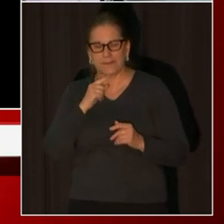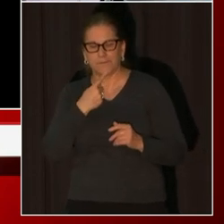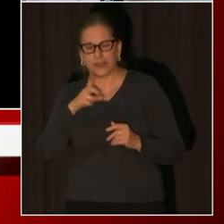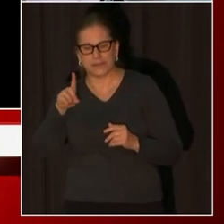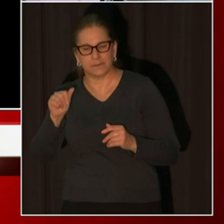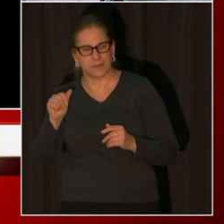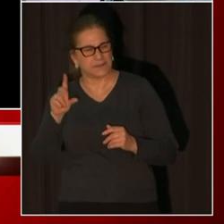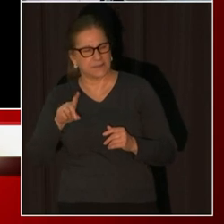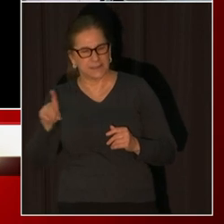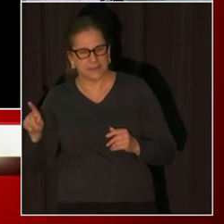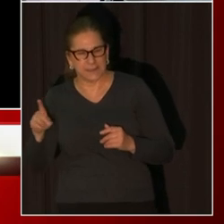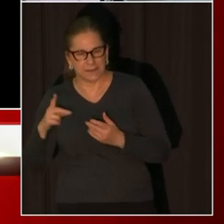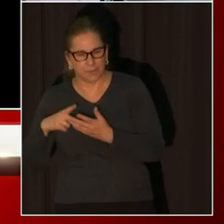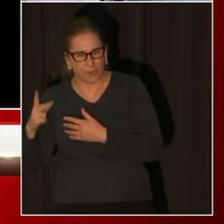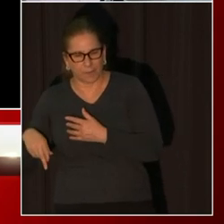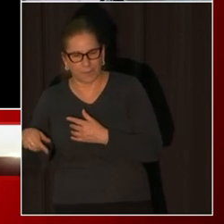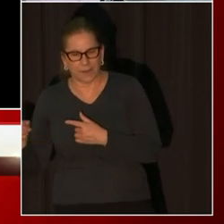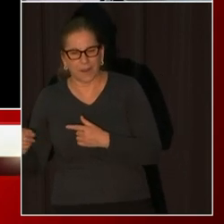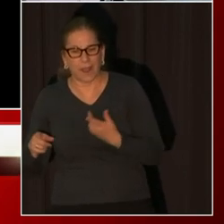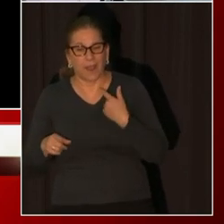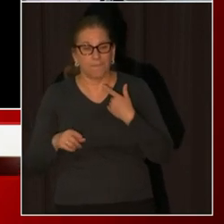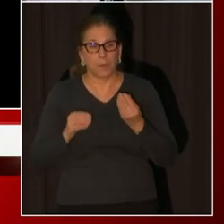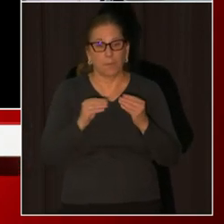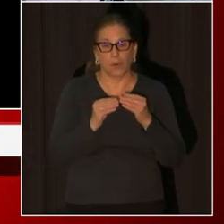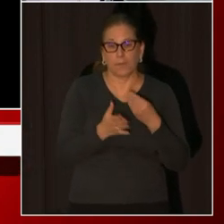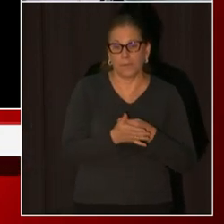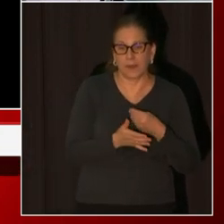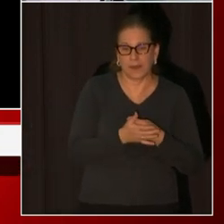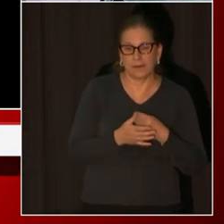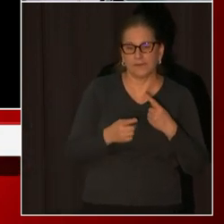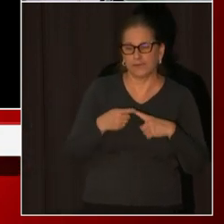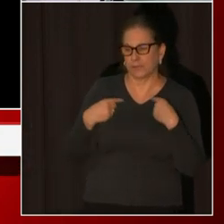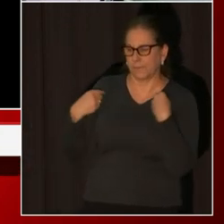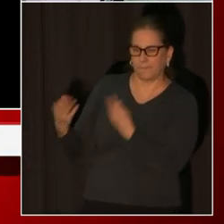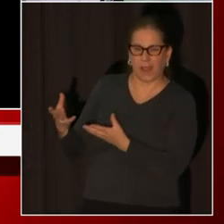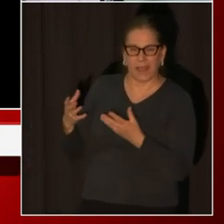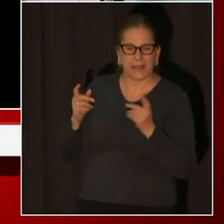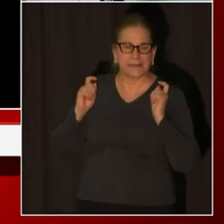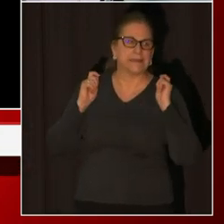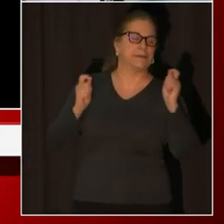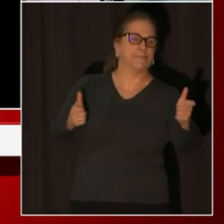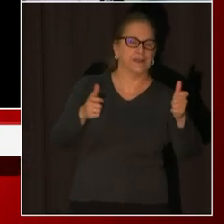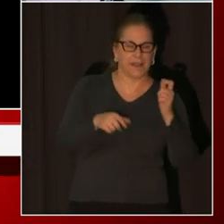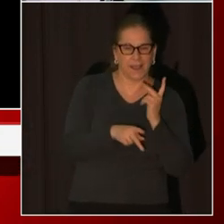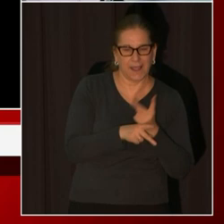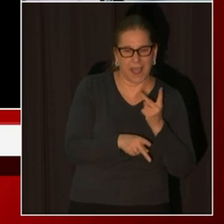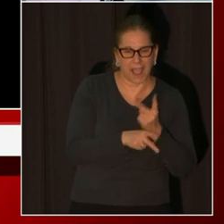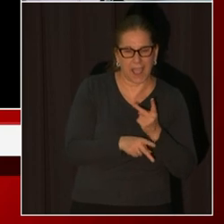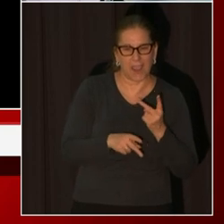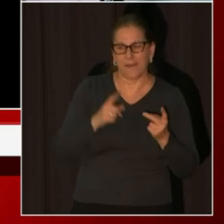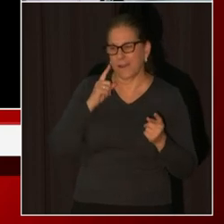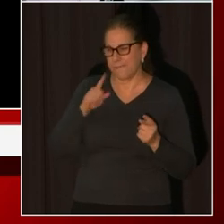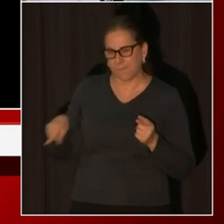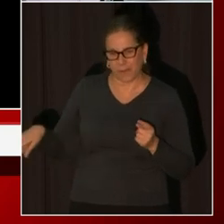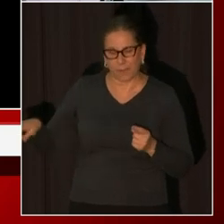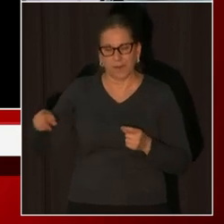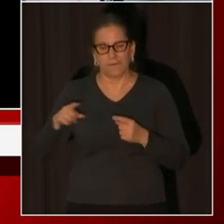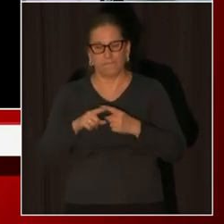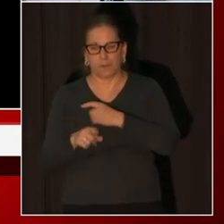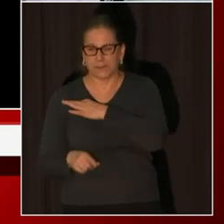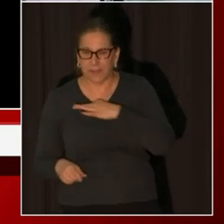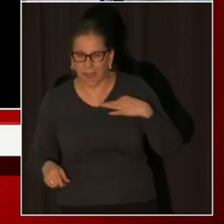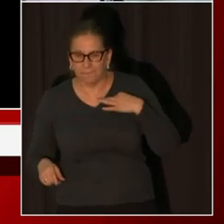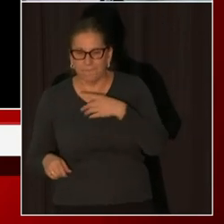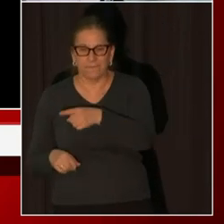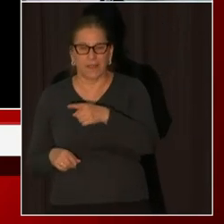fees to provide intermediate care facilities pay increases for their staff. And also $365 million for